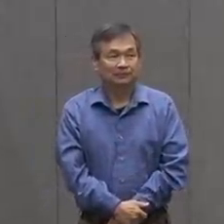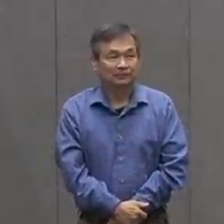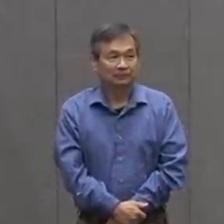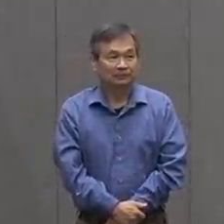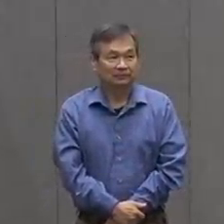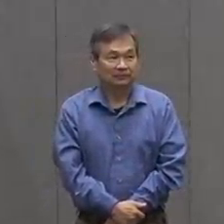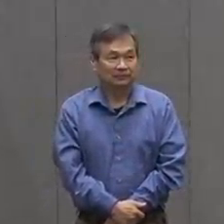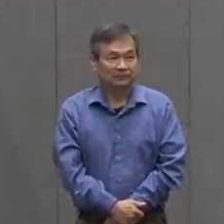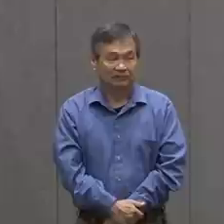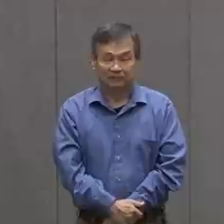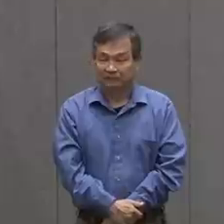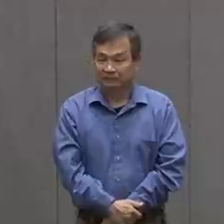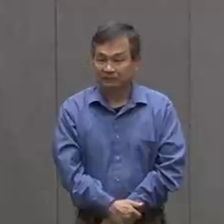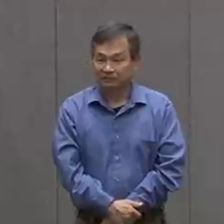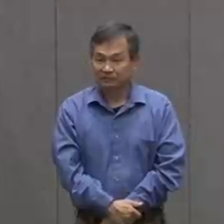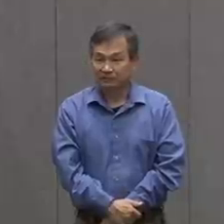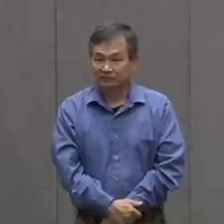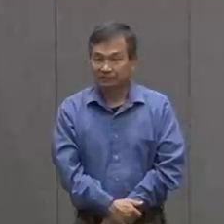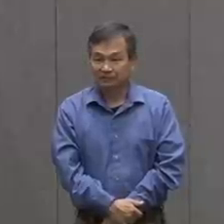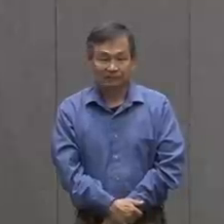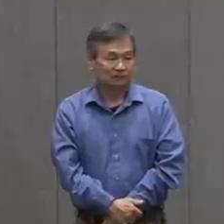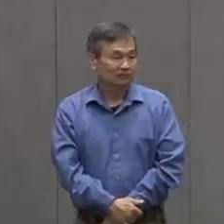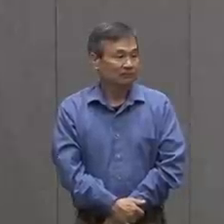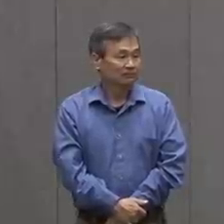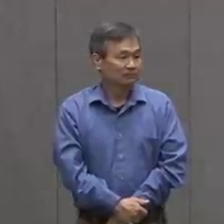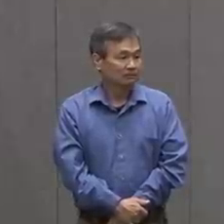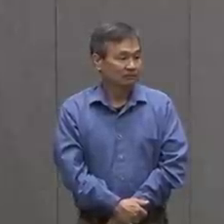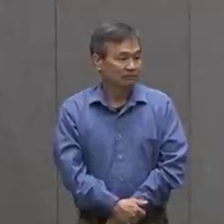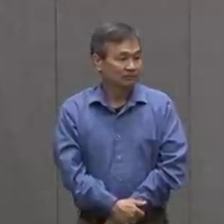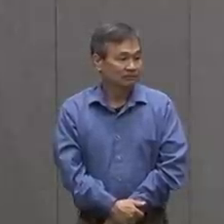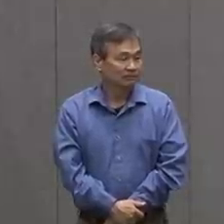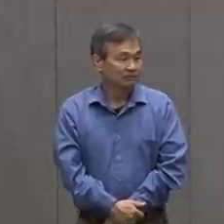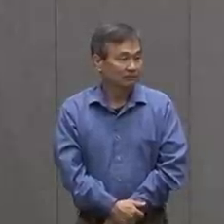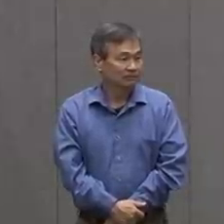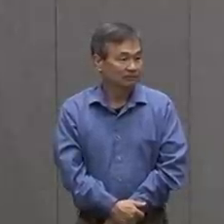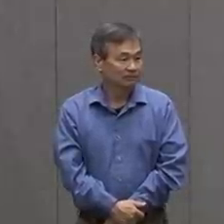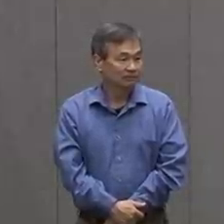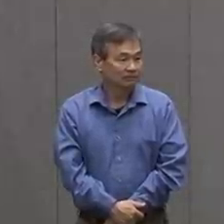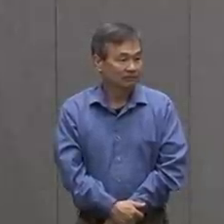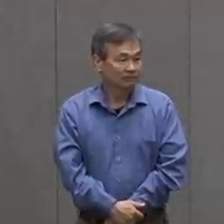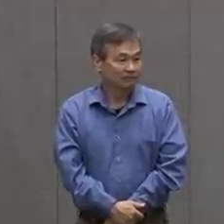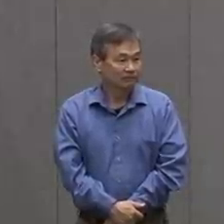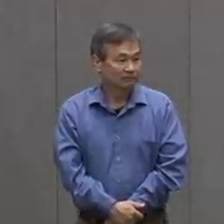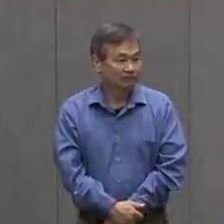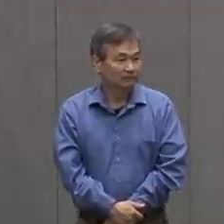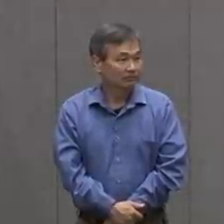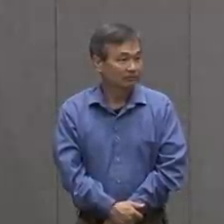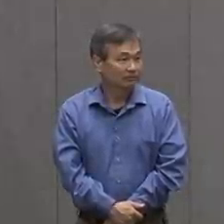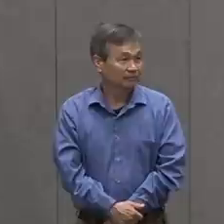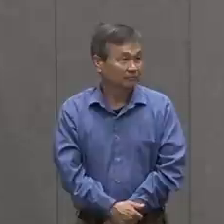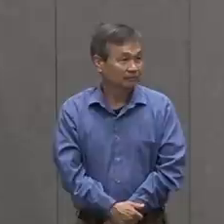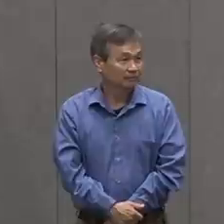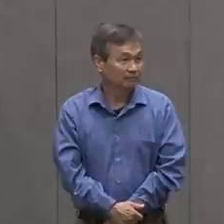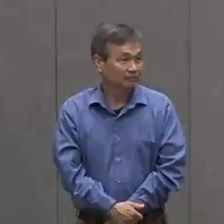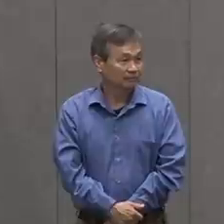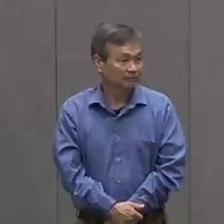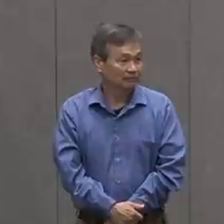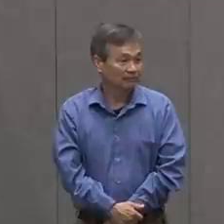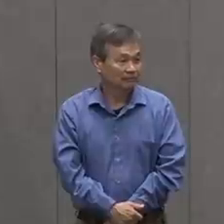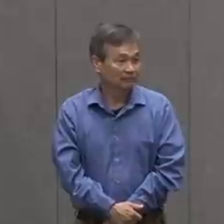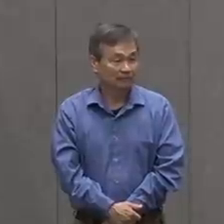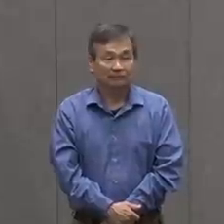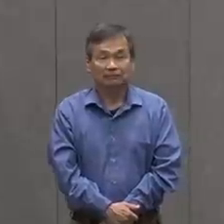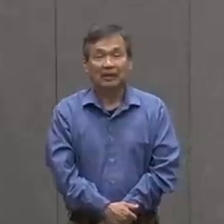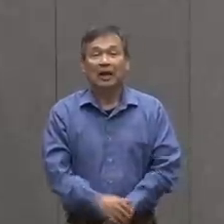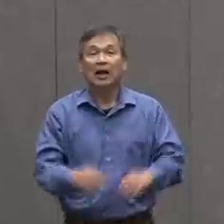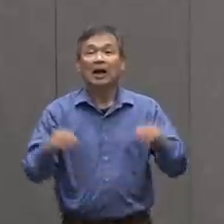Where's my number 12? Let me see. 10, 11. Here's 12. Let's review our math symbols